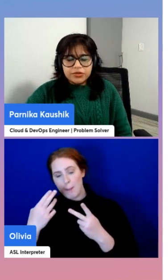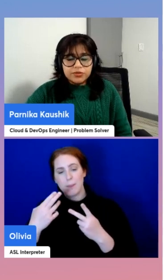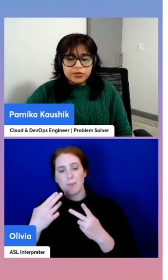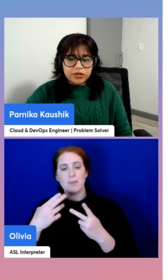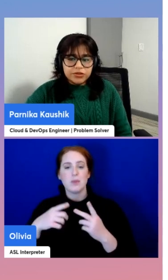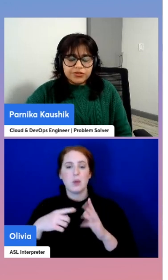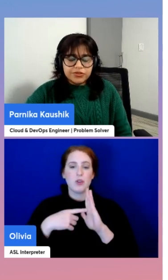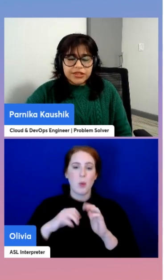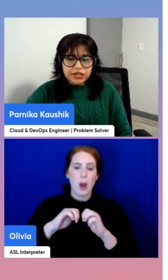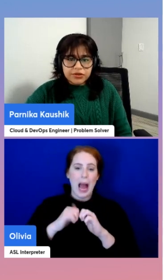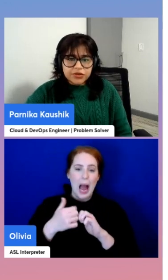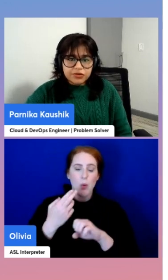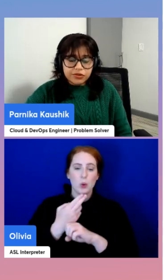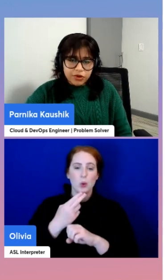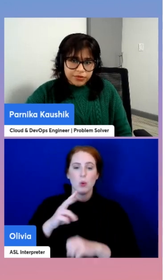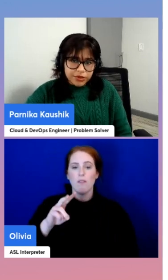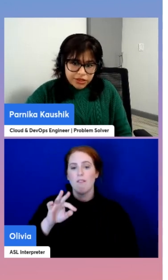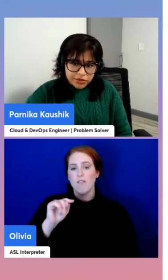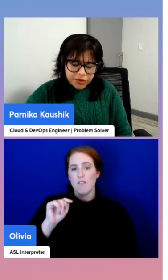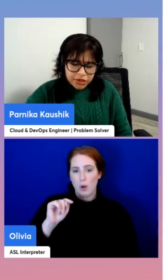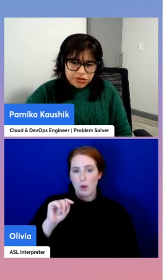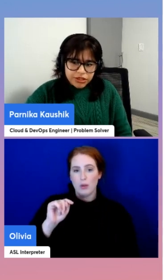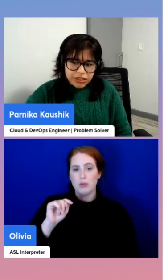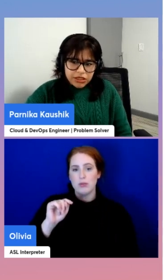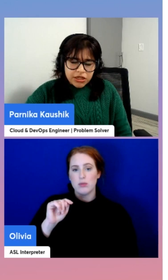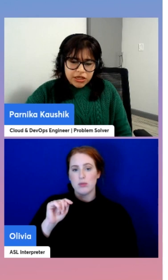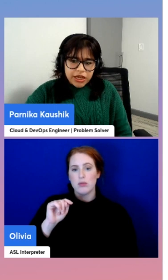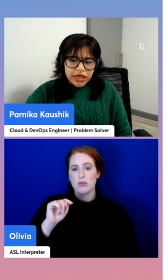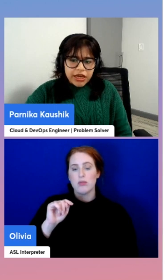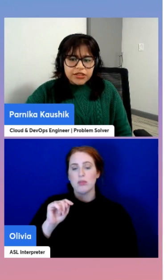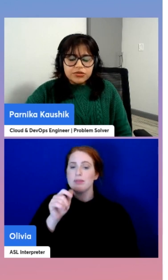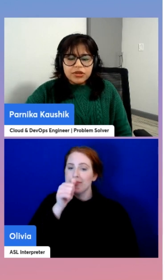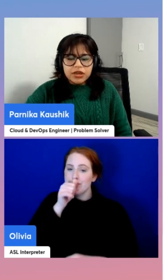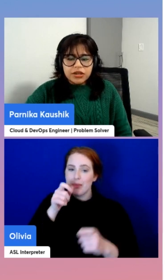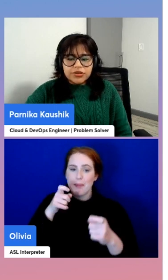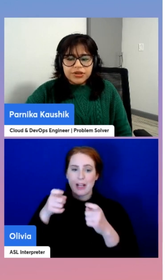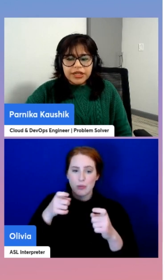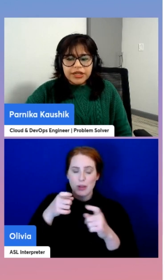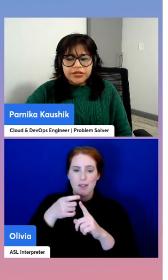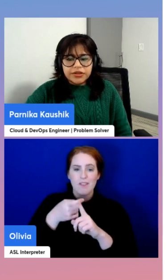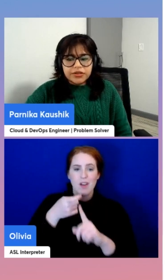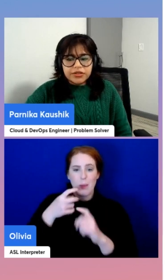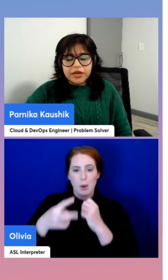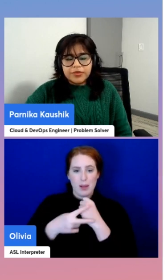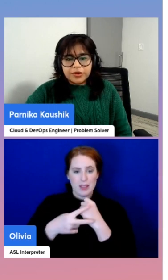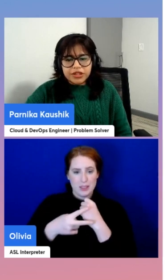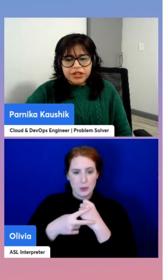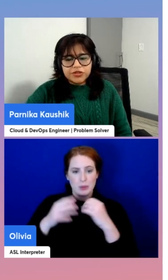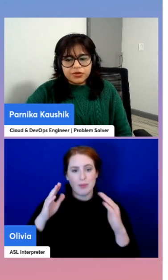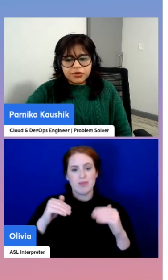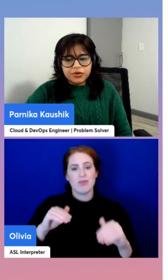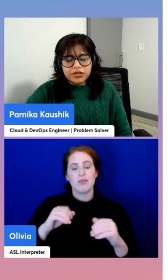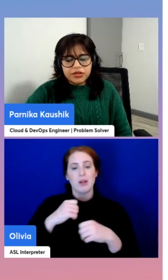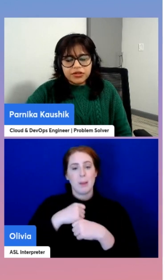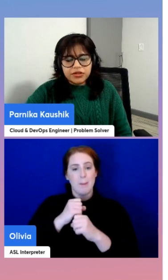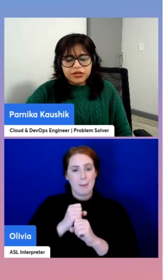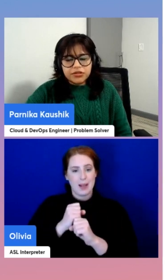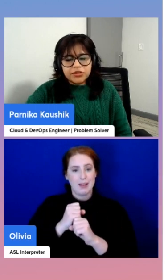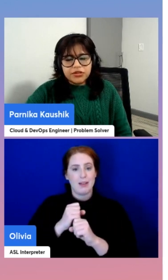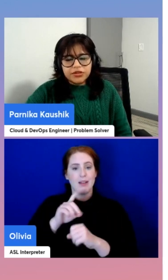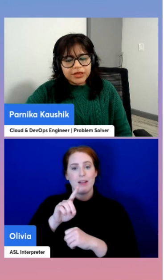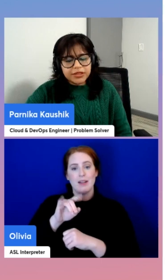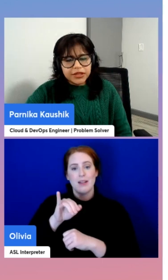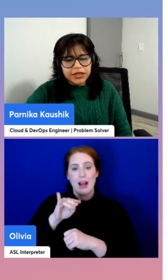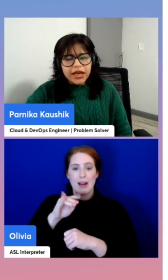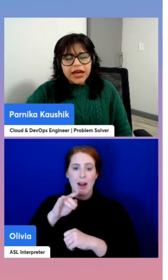you how to use Vault to fetch secrets from your GitHub repository and to create dynamic credentials for your